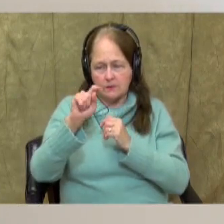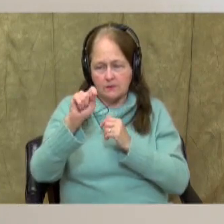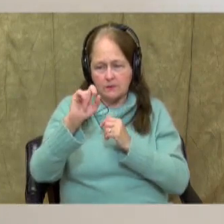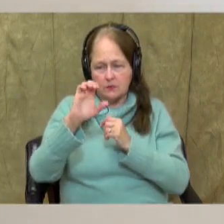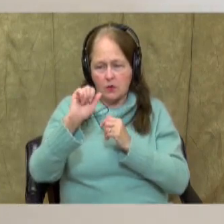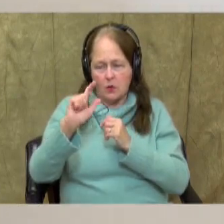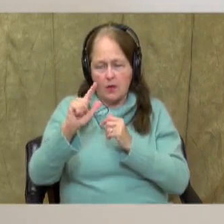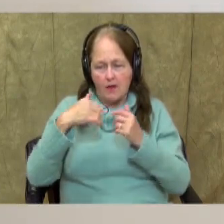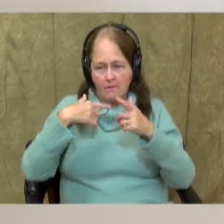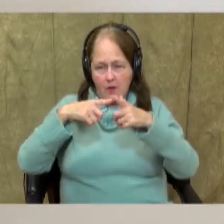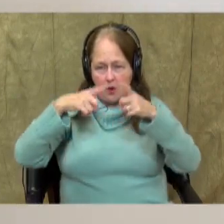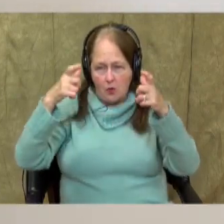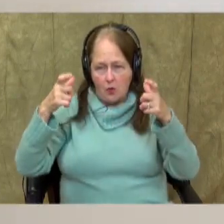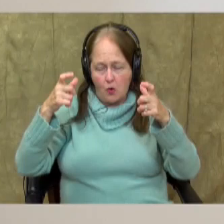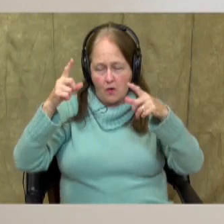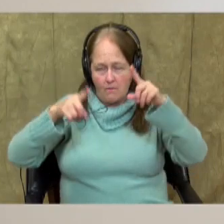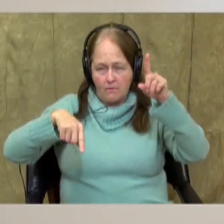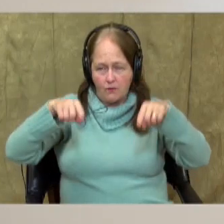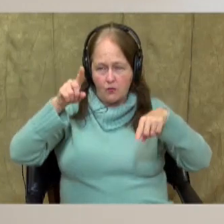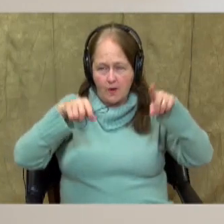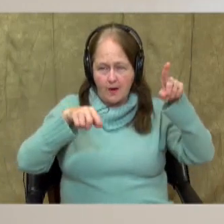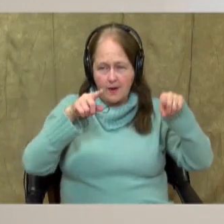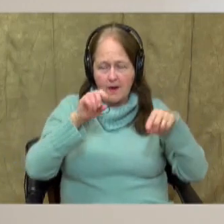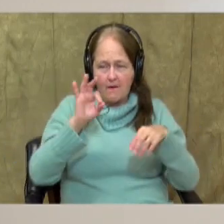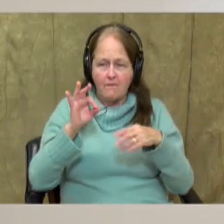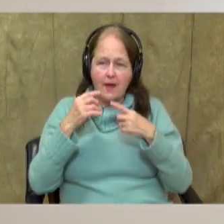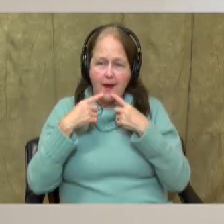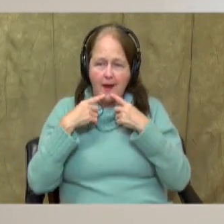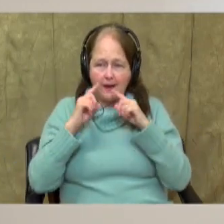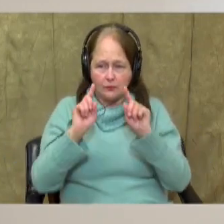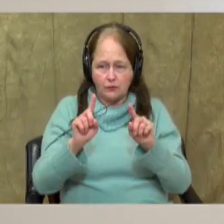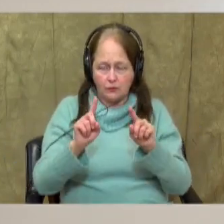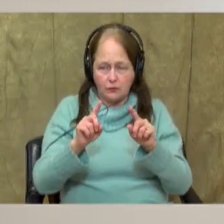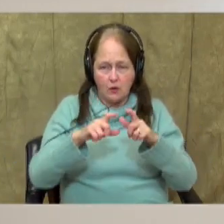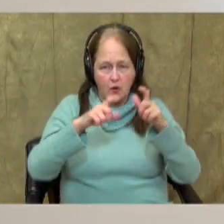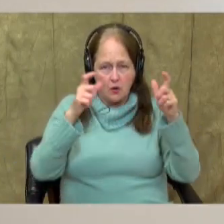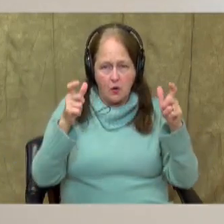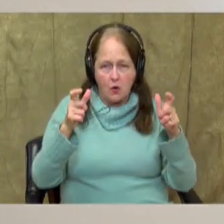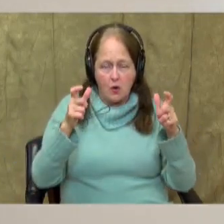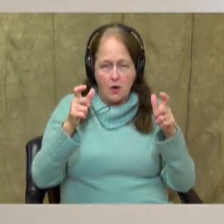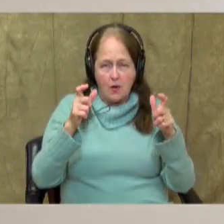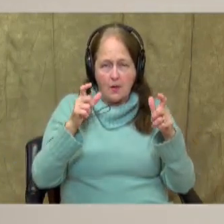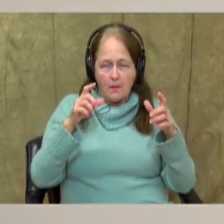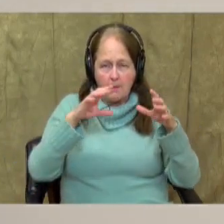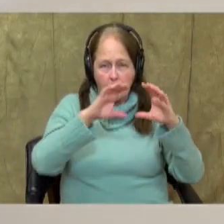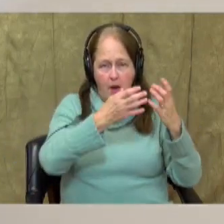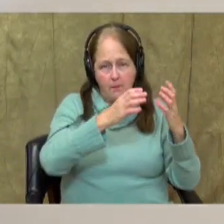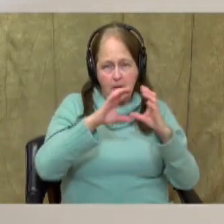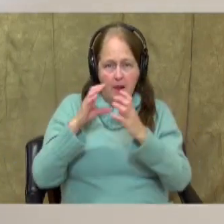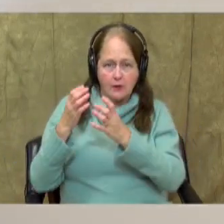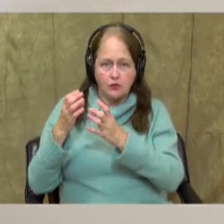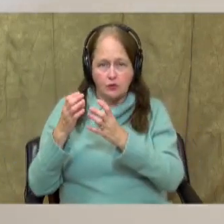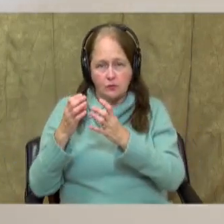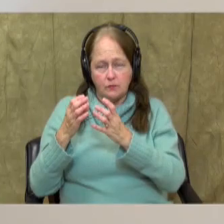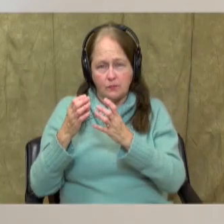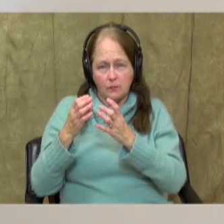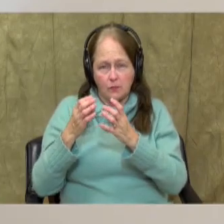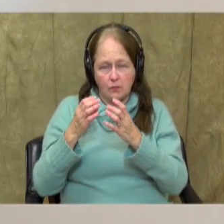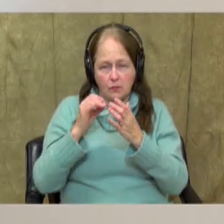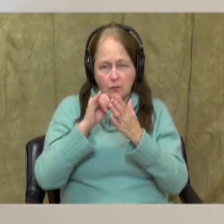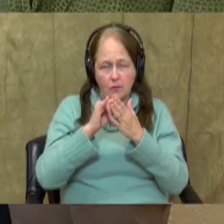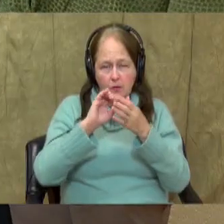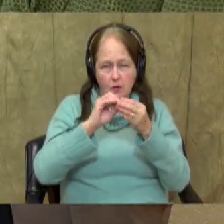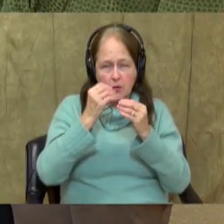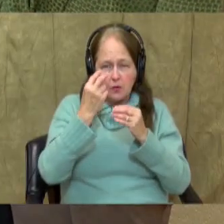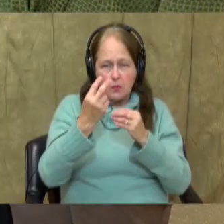a large variety of answers and you have a larger population you're asking to. And then